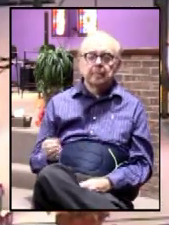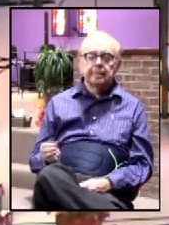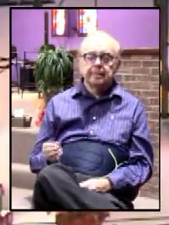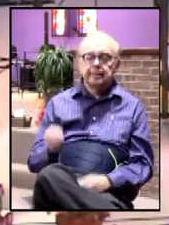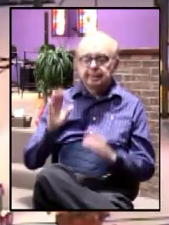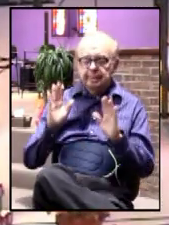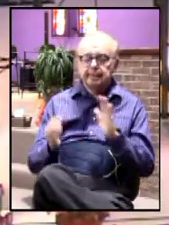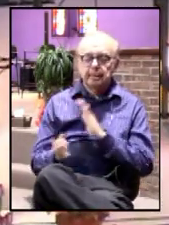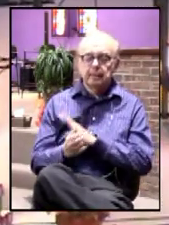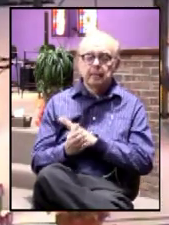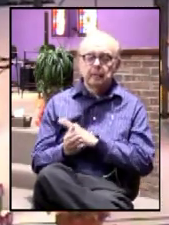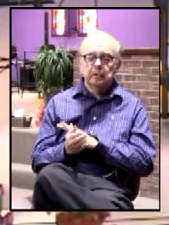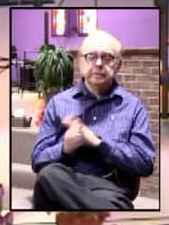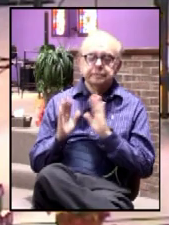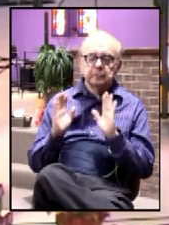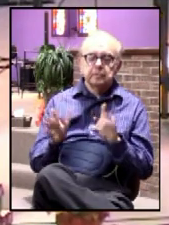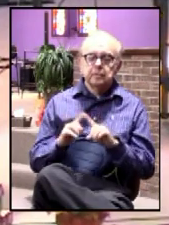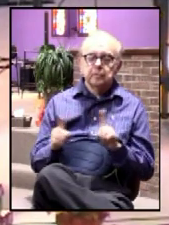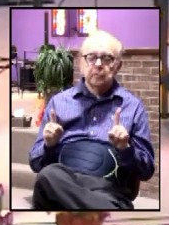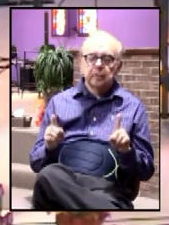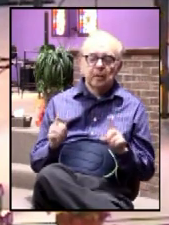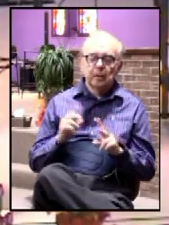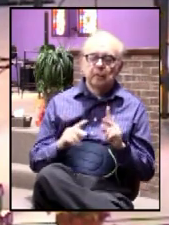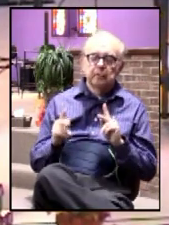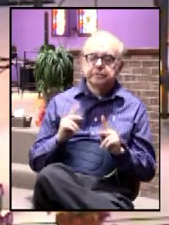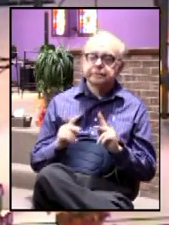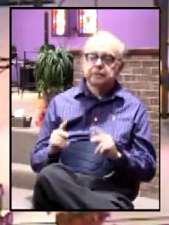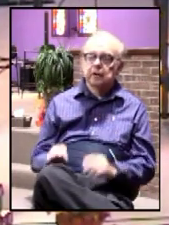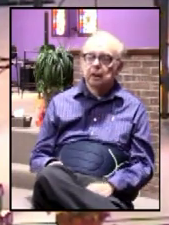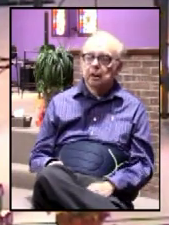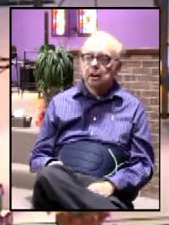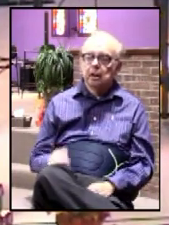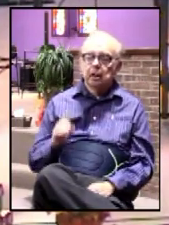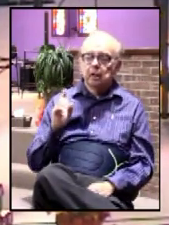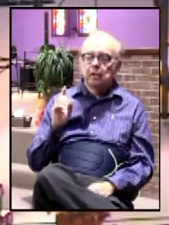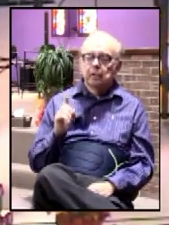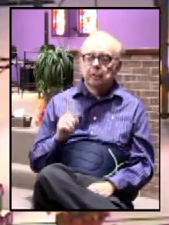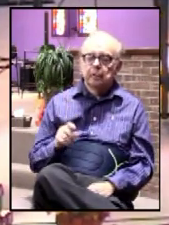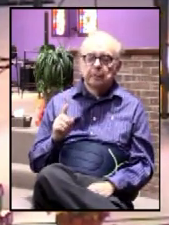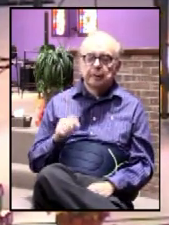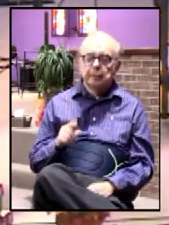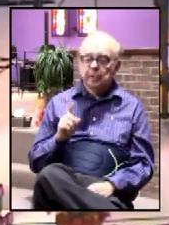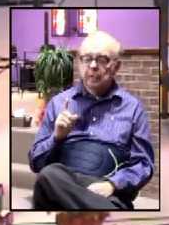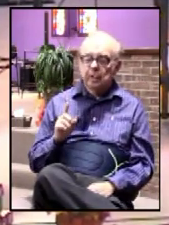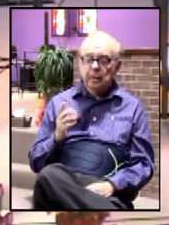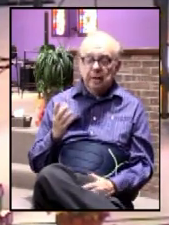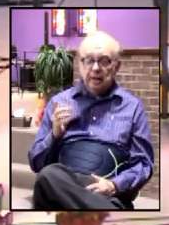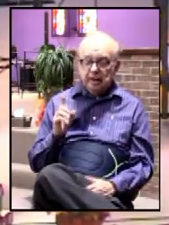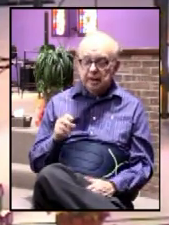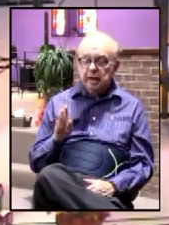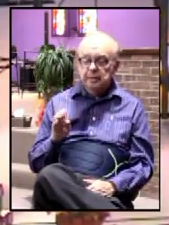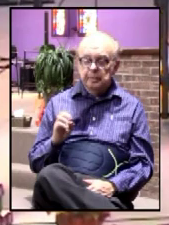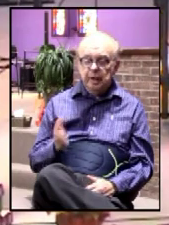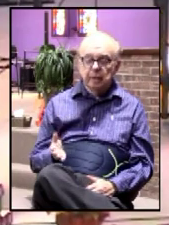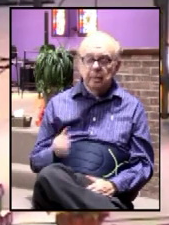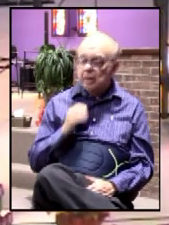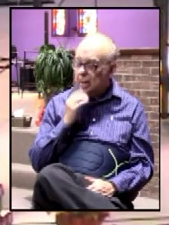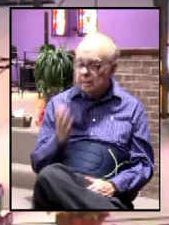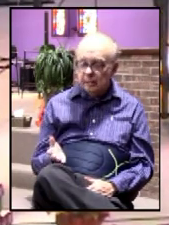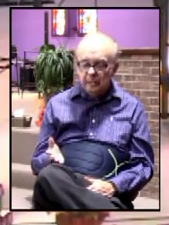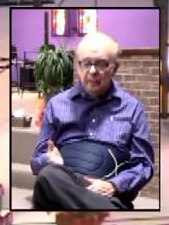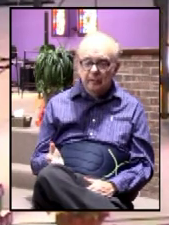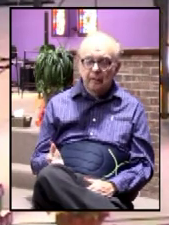And coming on Sunday morning is great and wonderful. But people that need to be here aren't here. They're